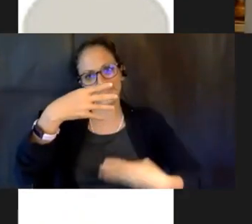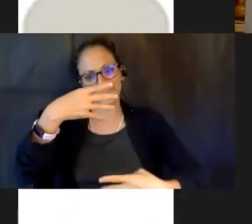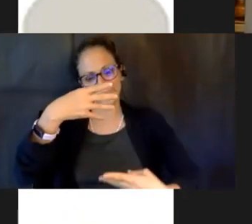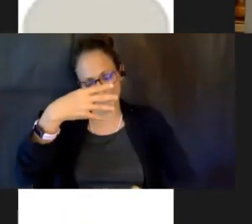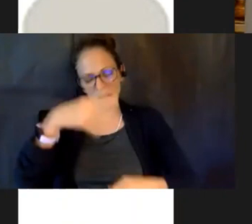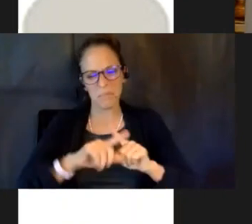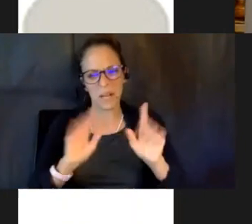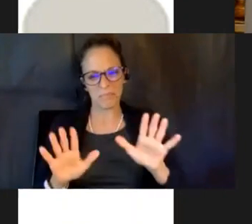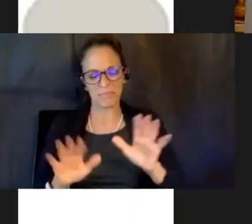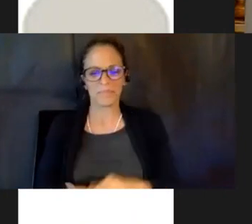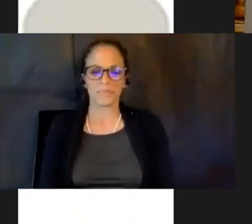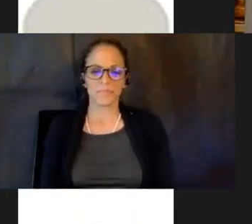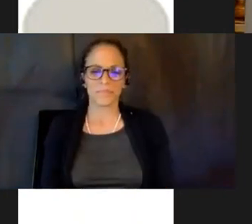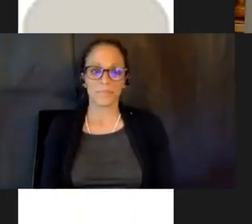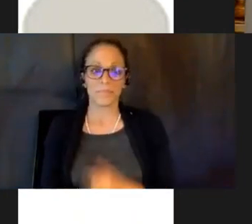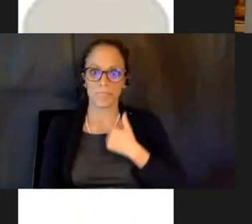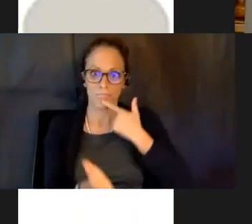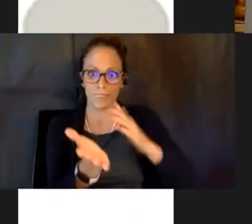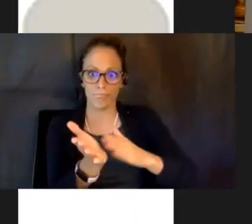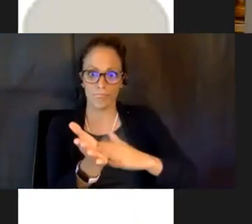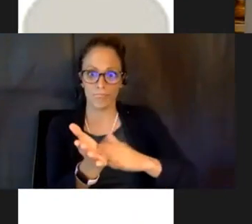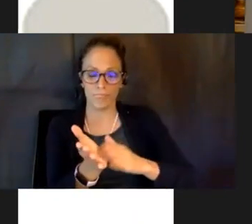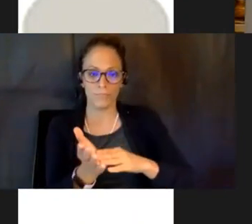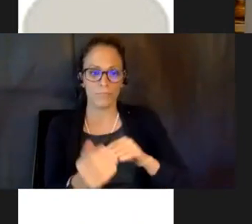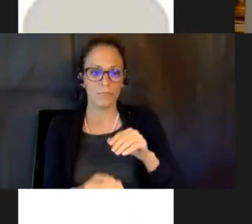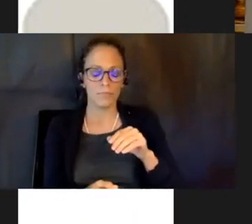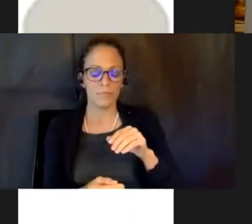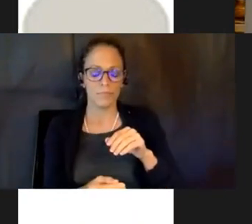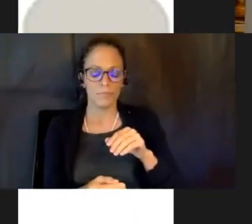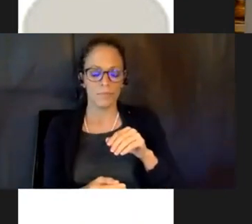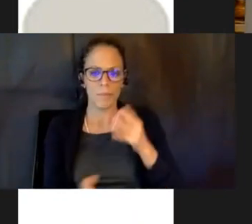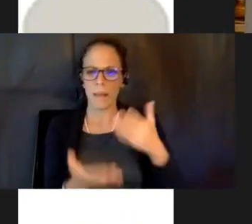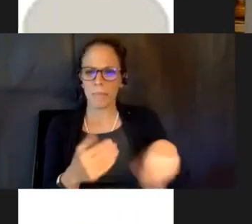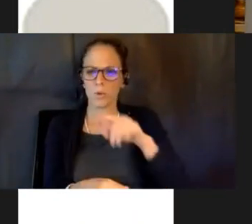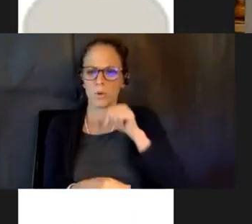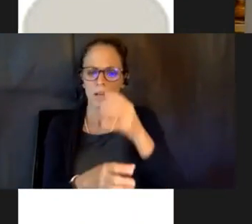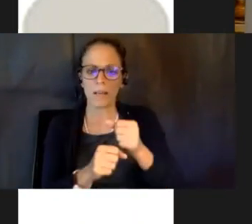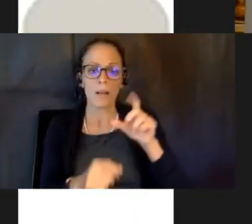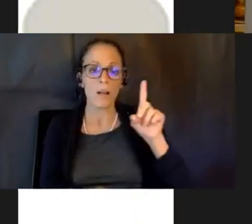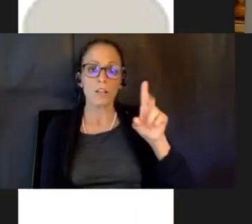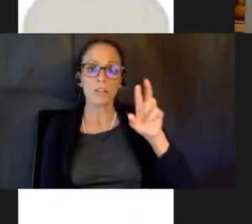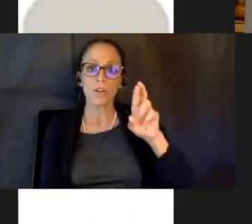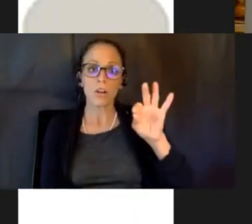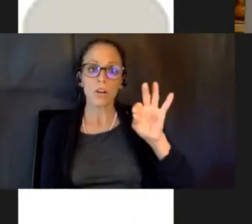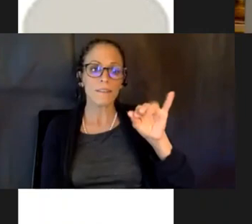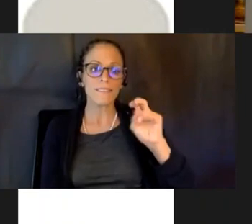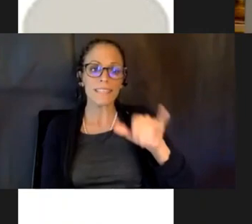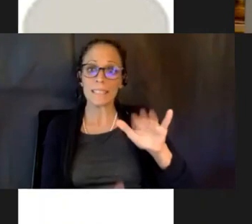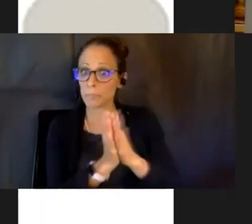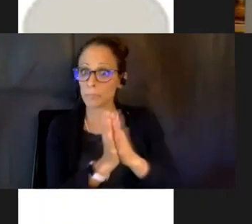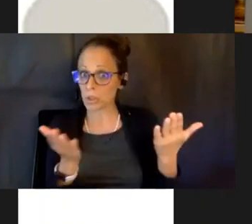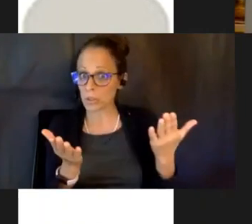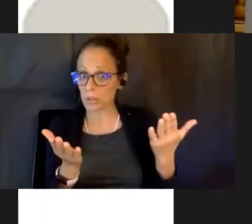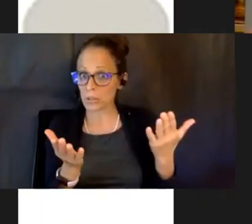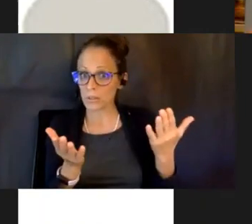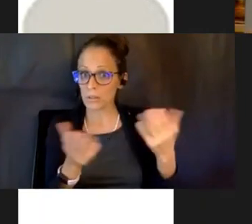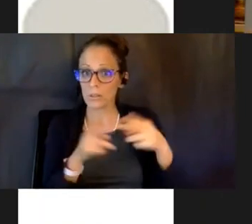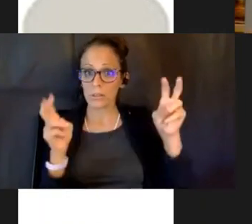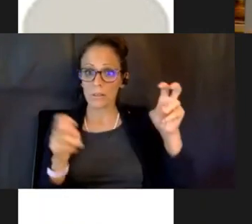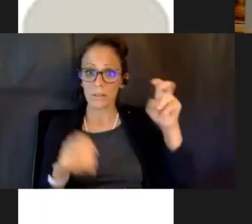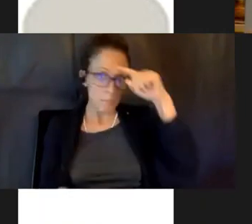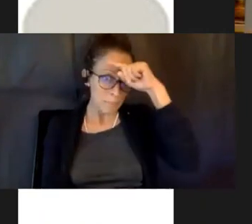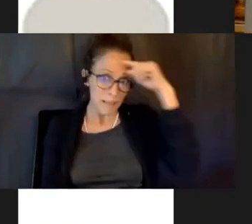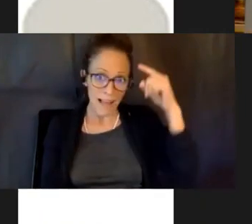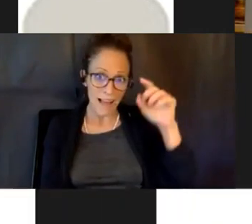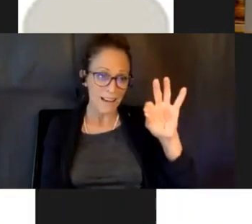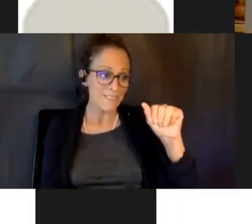and then I also wanted to just shout out, if folks didn't get it, I think you probably did, but Dr. Finney's book is Black Faces, White Spaces. So if you want